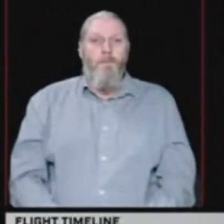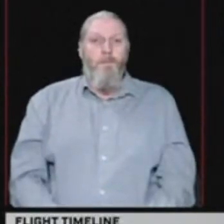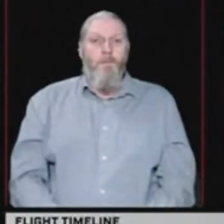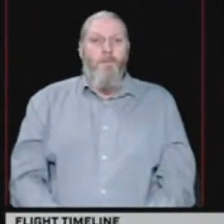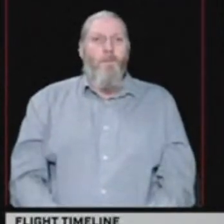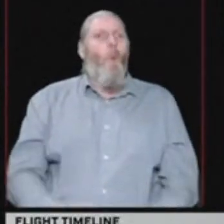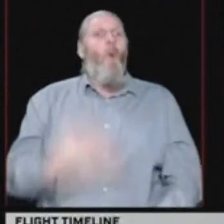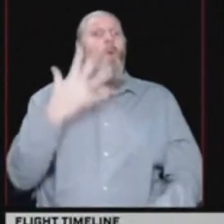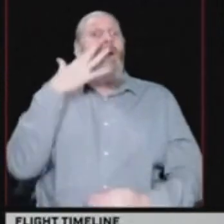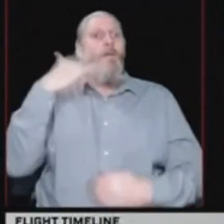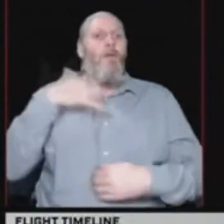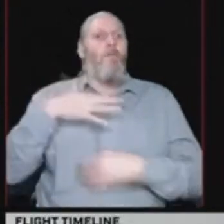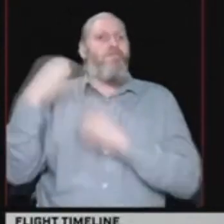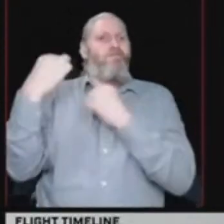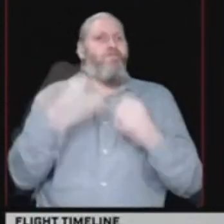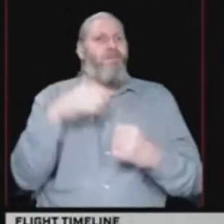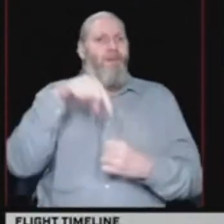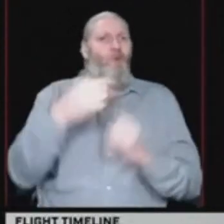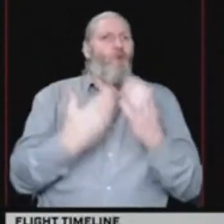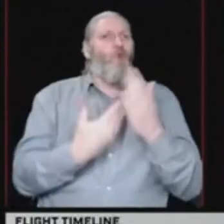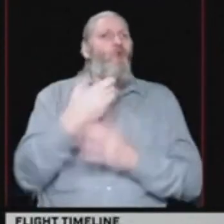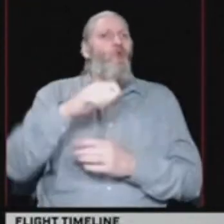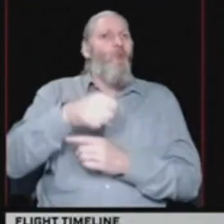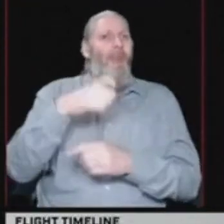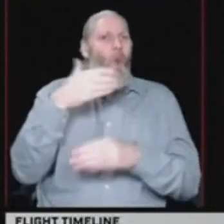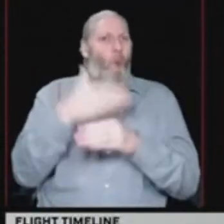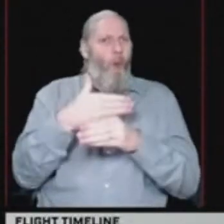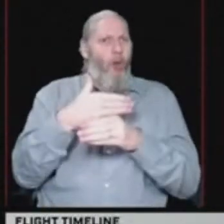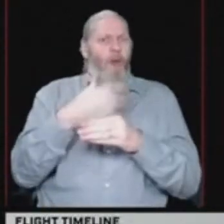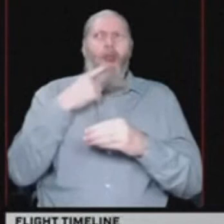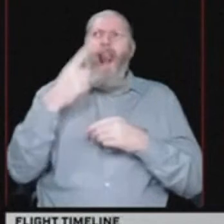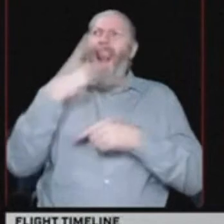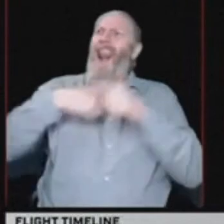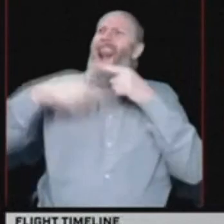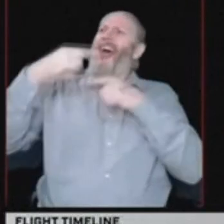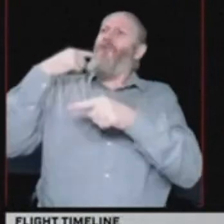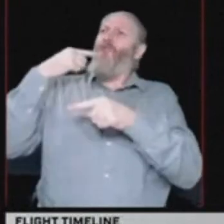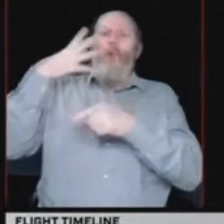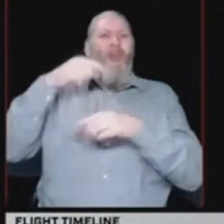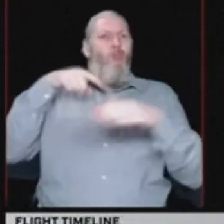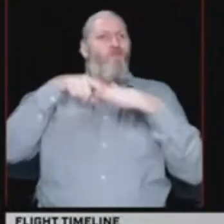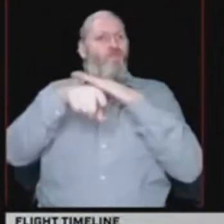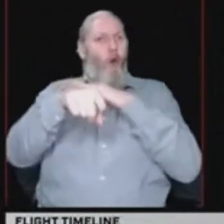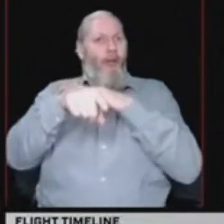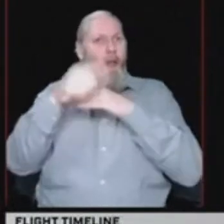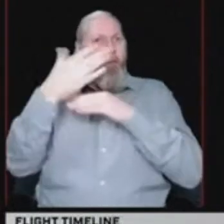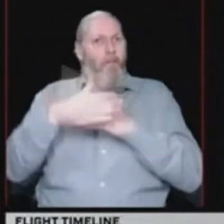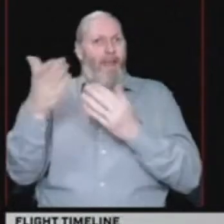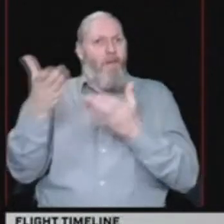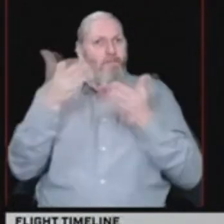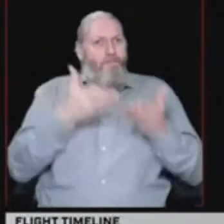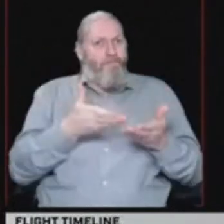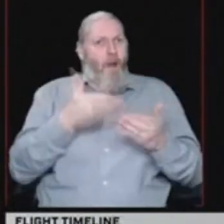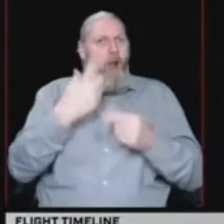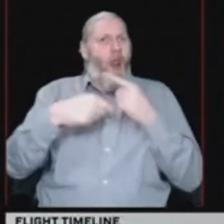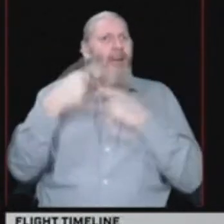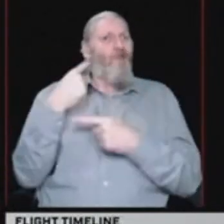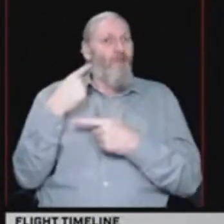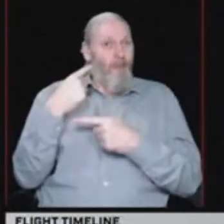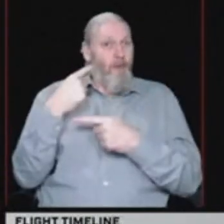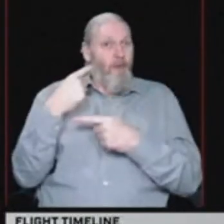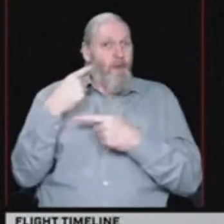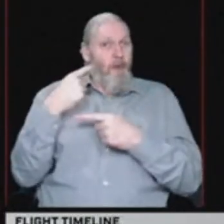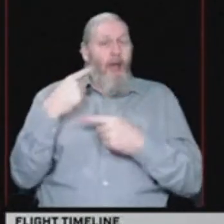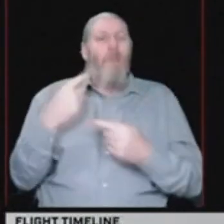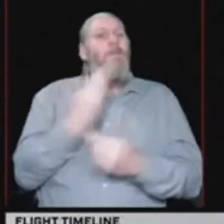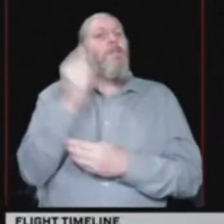brought over the rocket last year, actually it was a replica of the rocket last year, some people said to me at the time, this is all fine, but actually, is